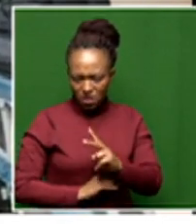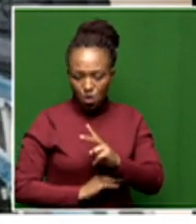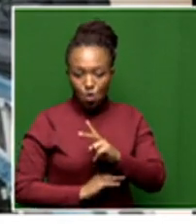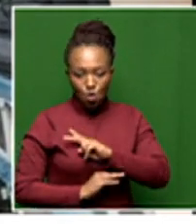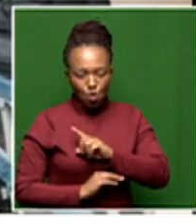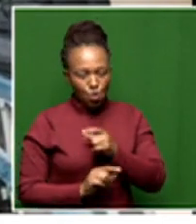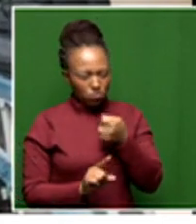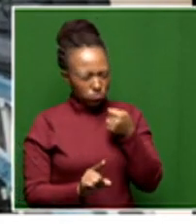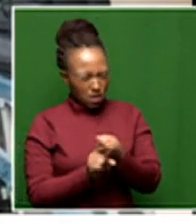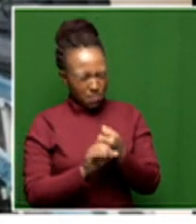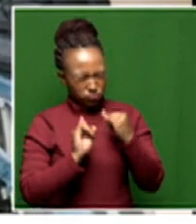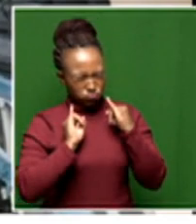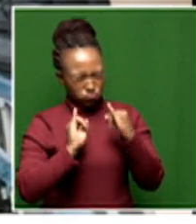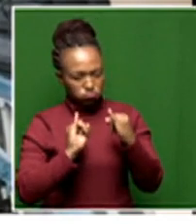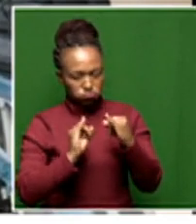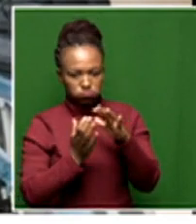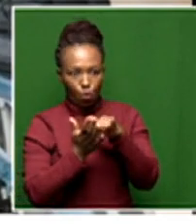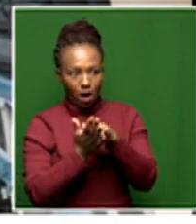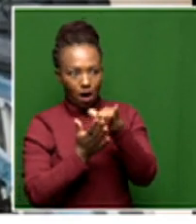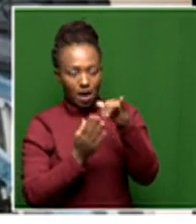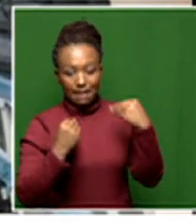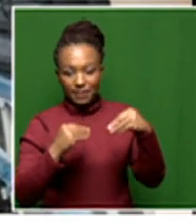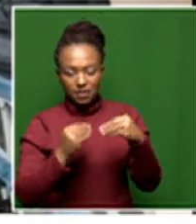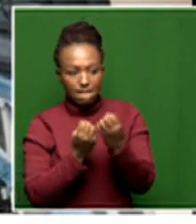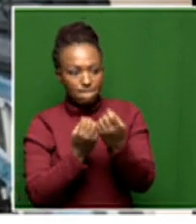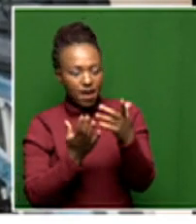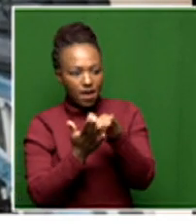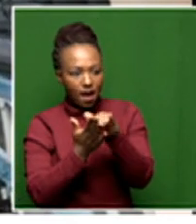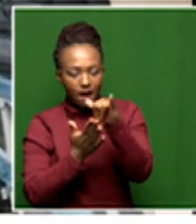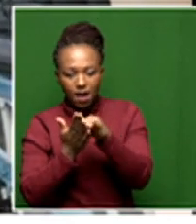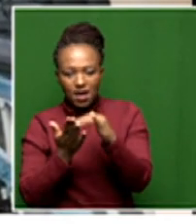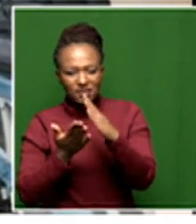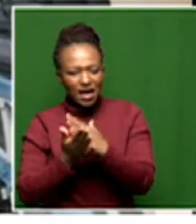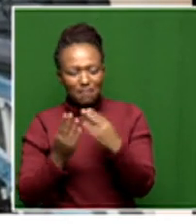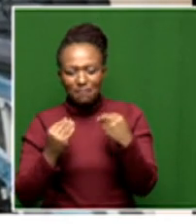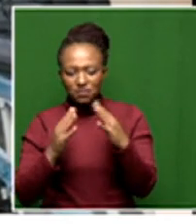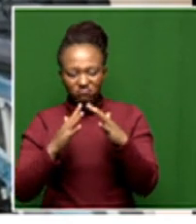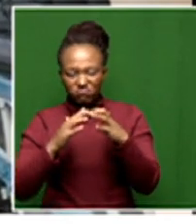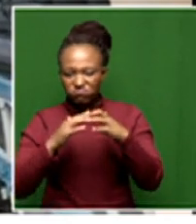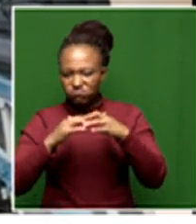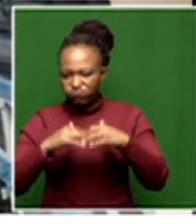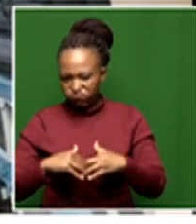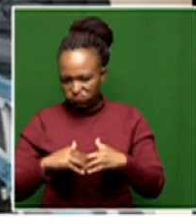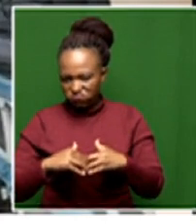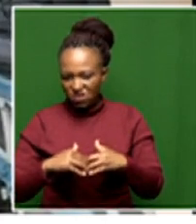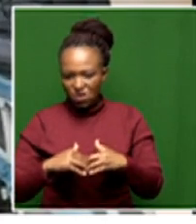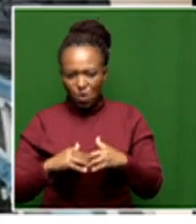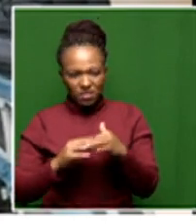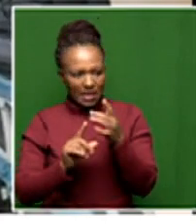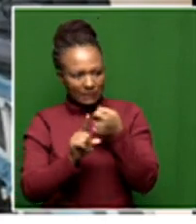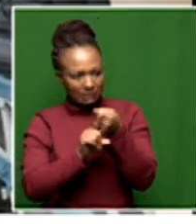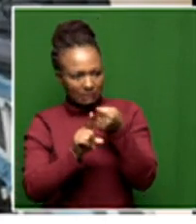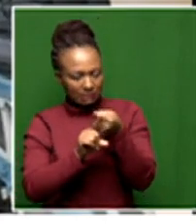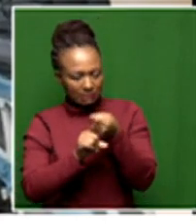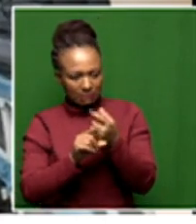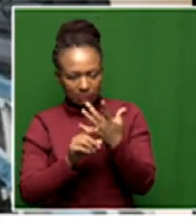devastating the impact has been for the aviation industry. There are a number of airlines who have gone into business administration and who are fighting literally